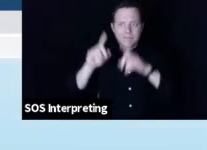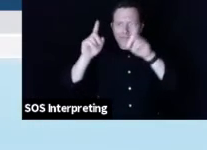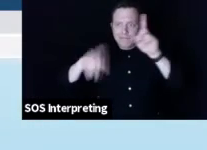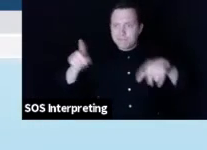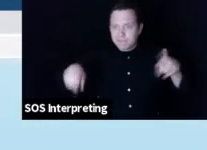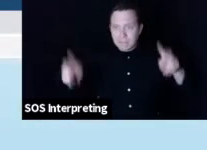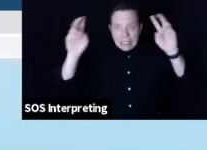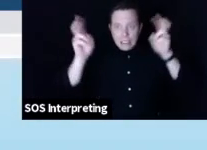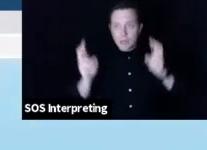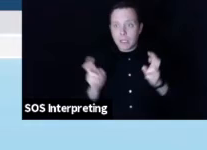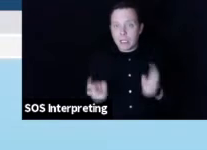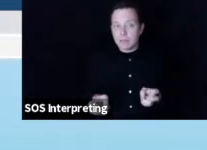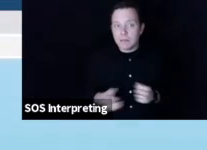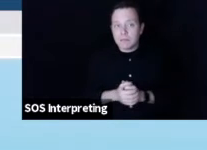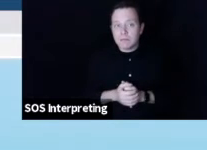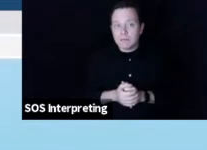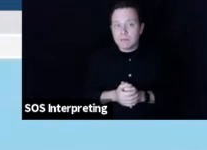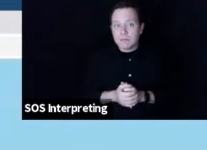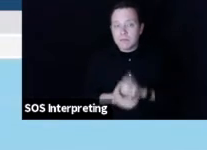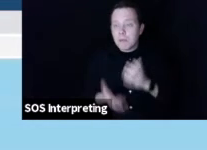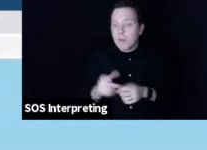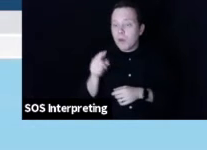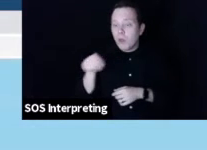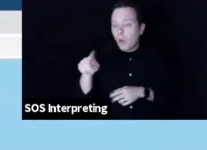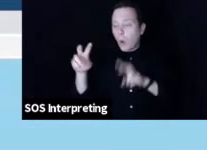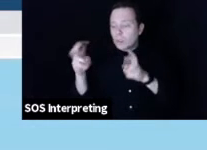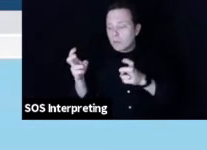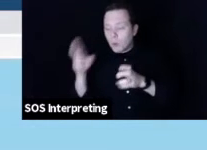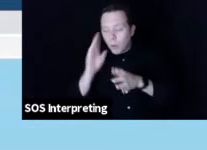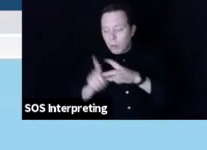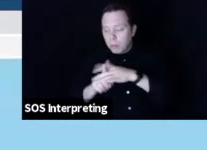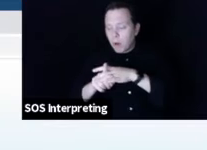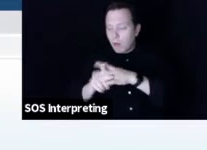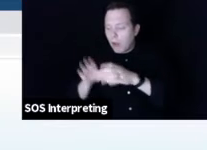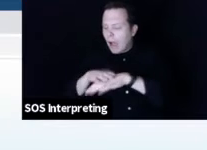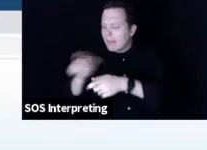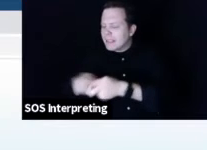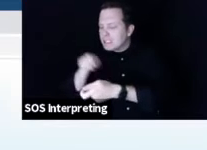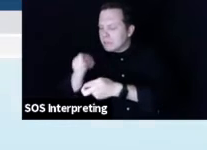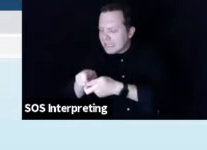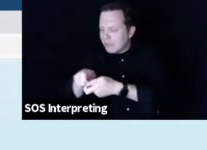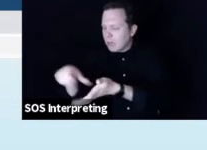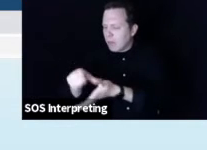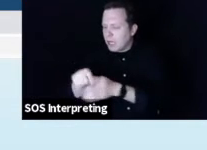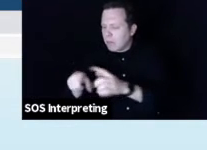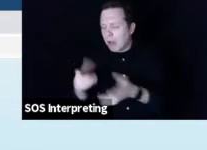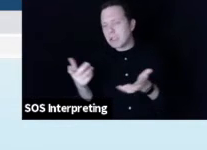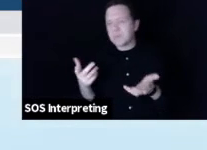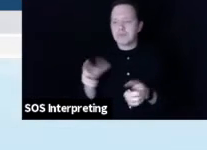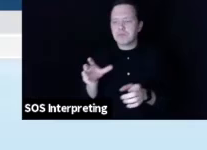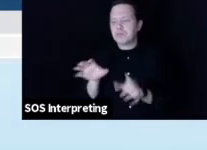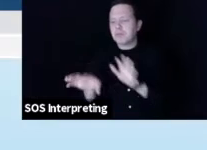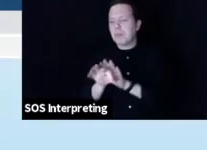might pop up when you're on the specific health topic page, but let's look at vaccines. You can see